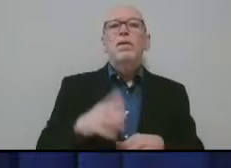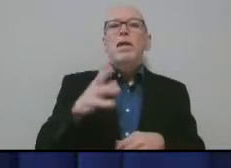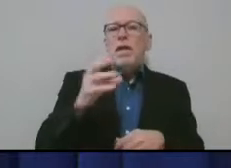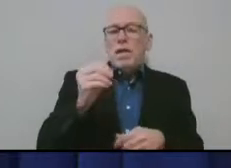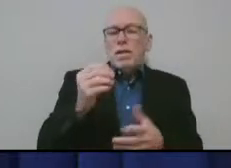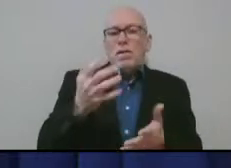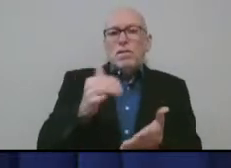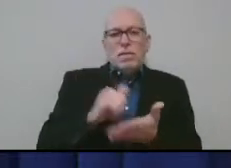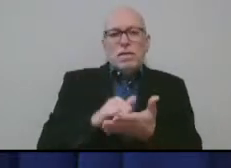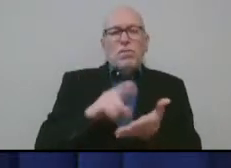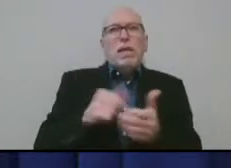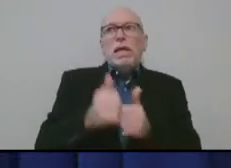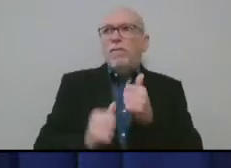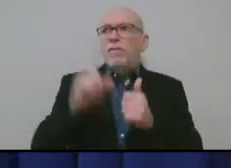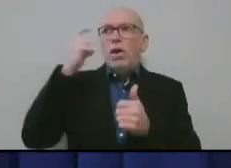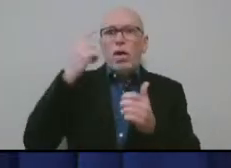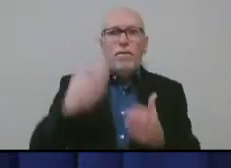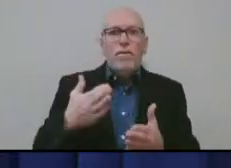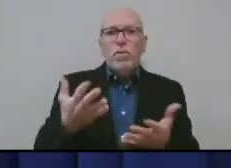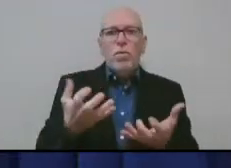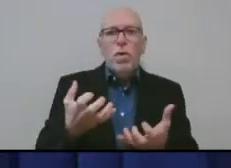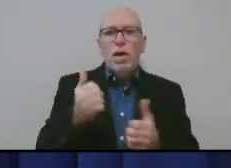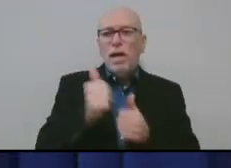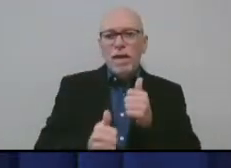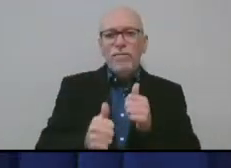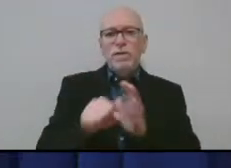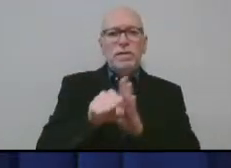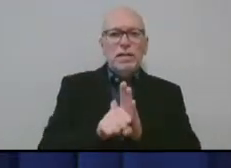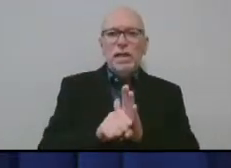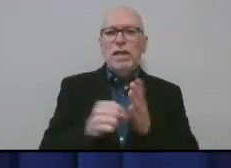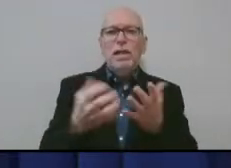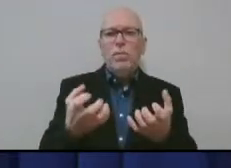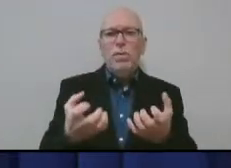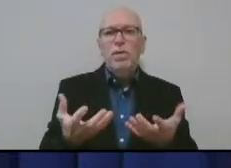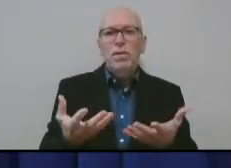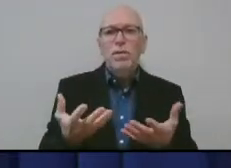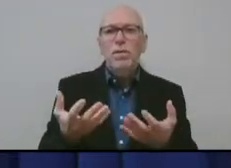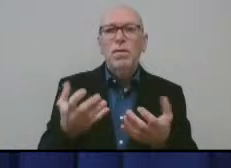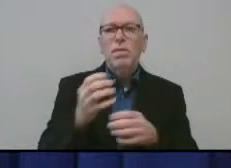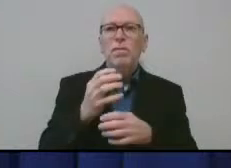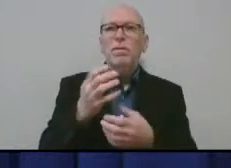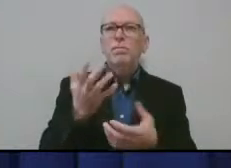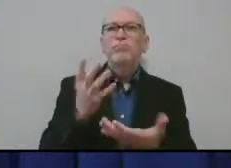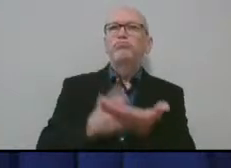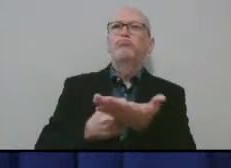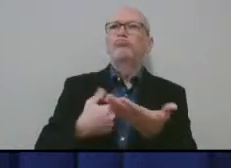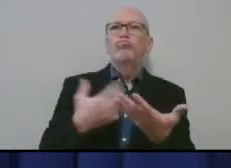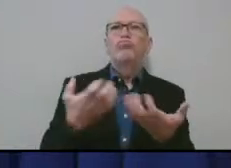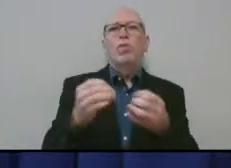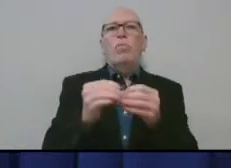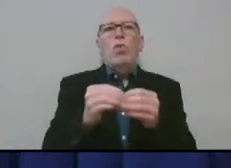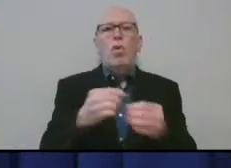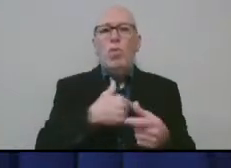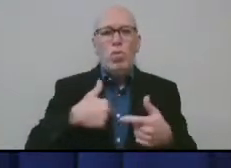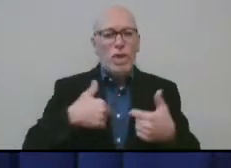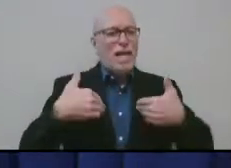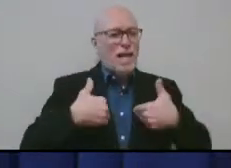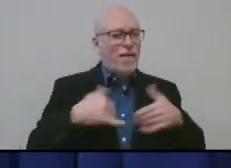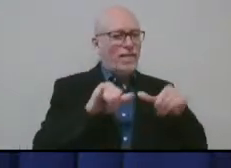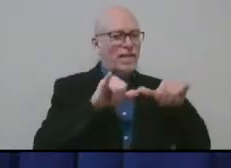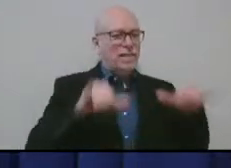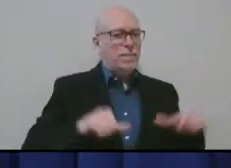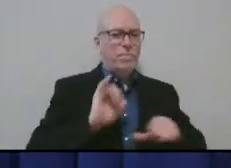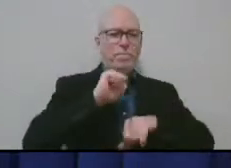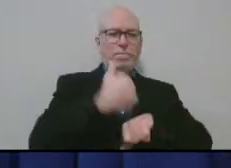what every governor of every state and territory is making a case for. We have the infrastructure in place.